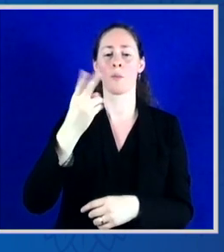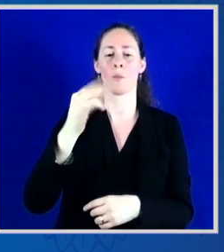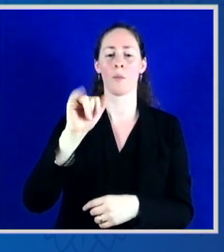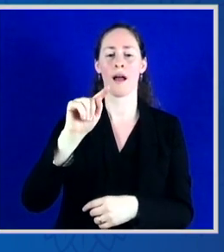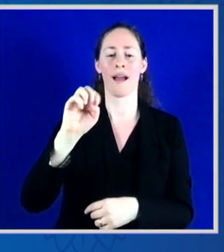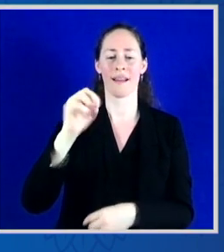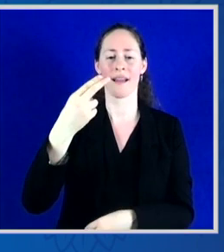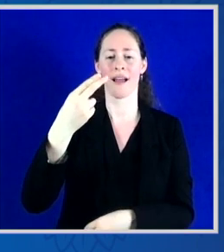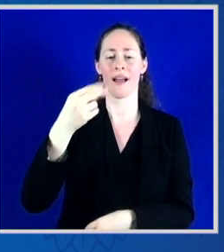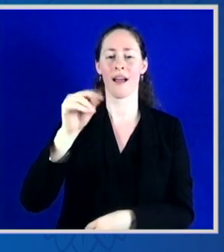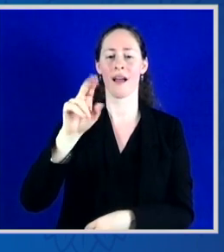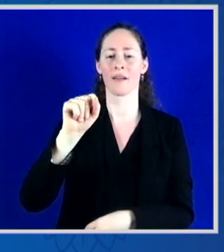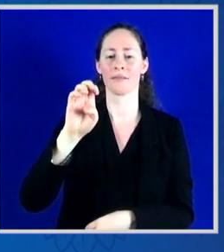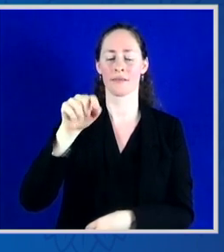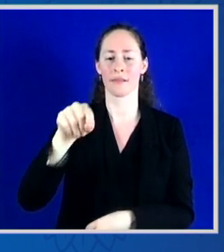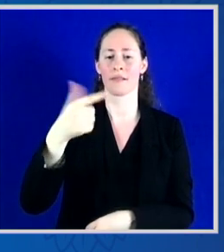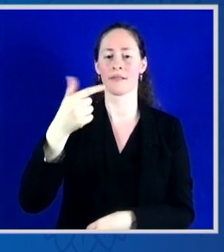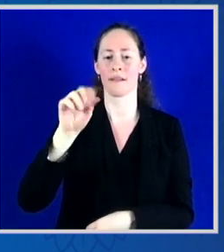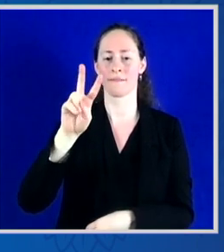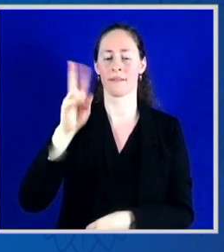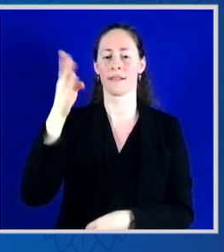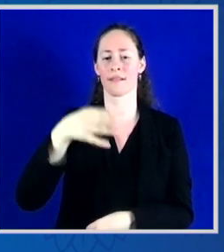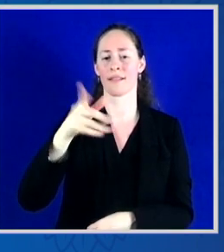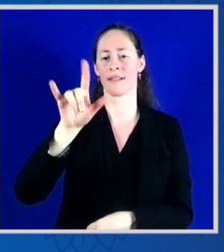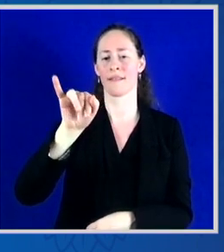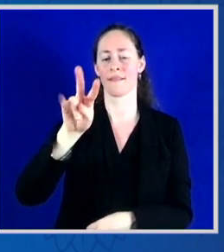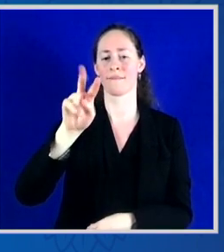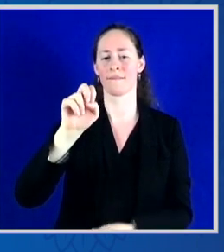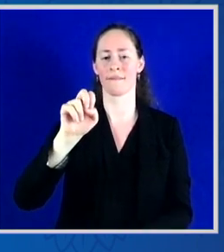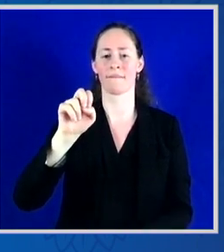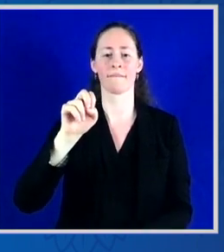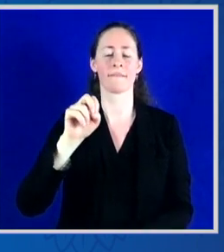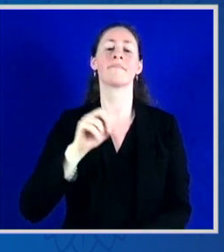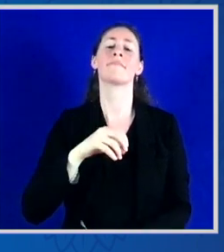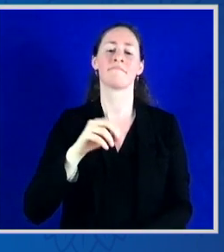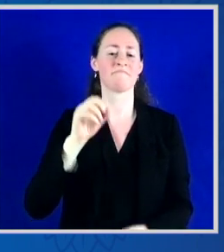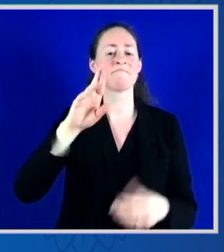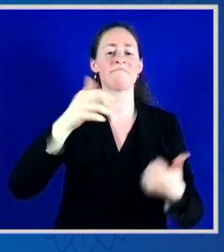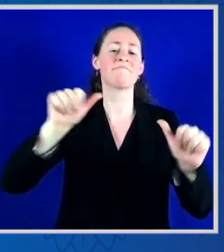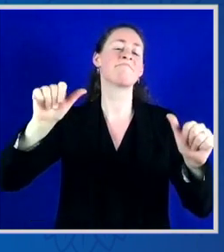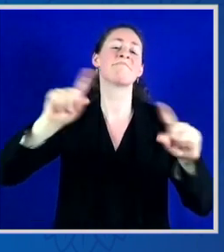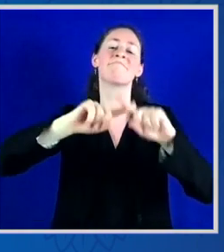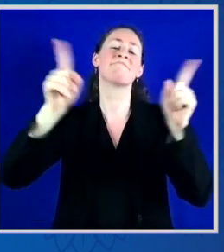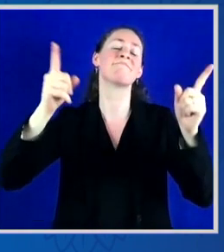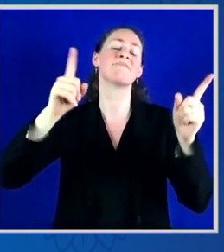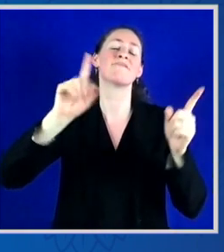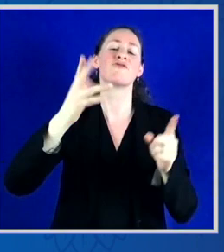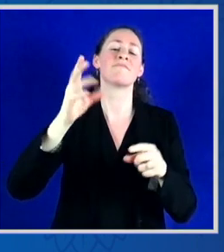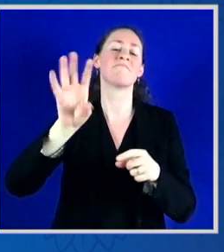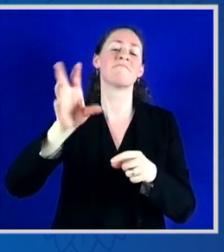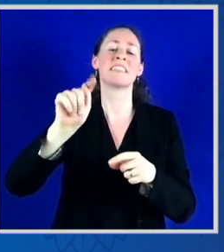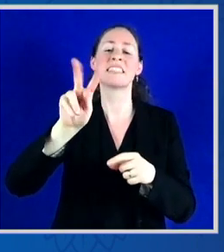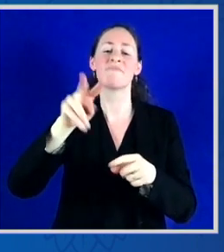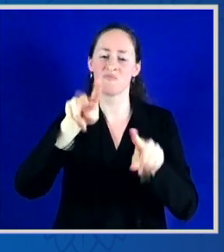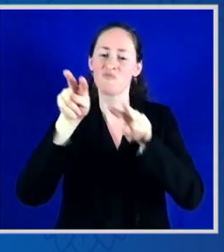whitehouse.gov/live, or you probably can catch it on any major network, but check out our website first.